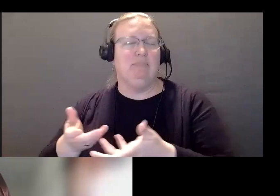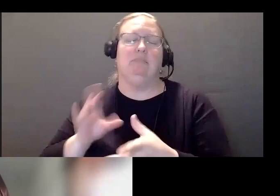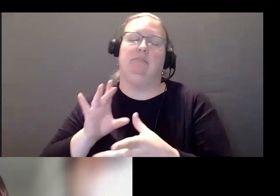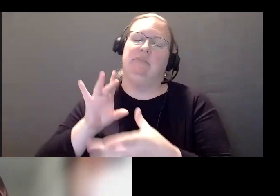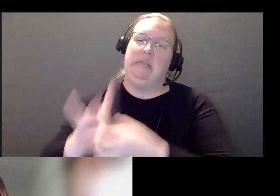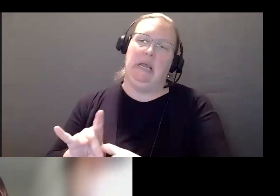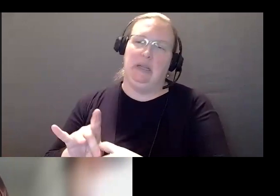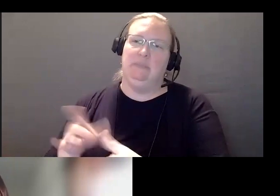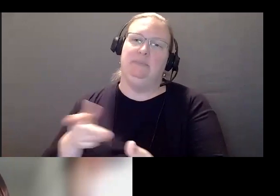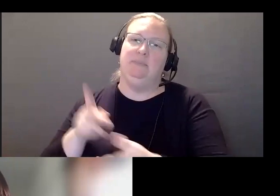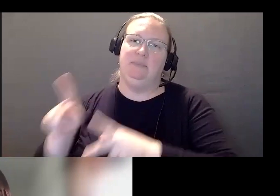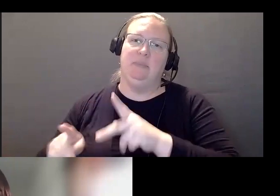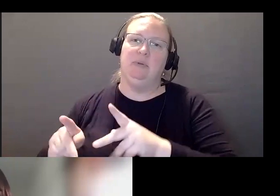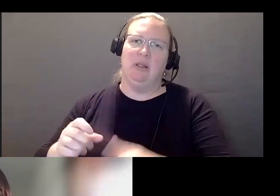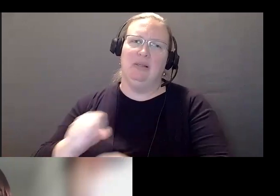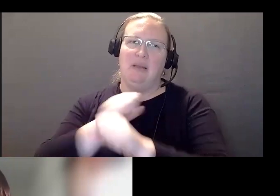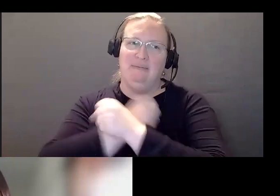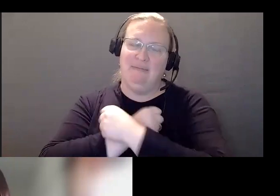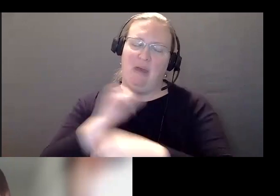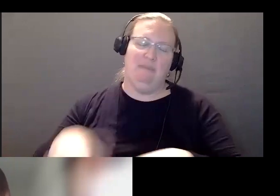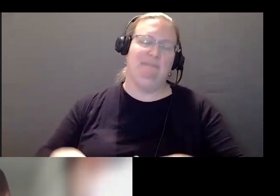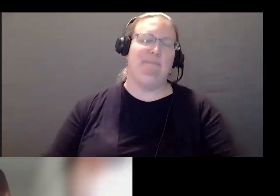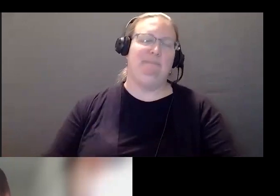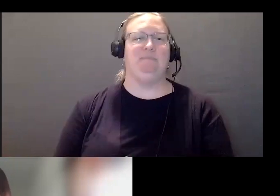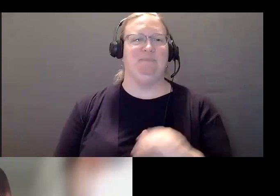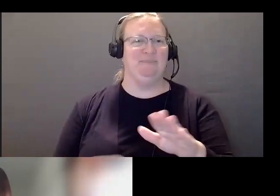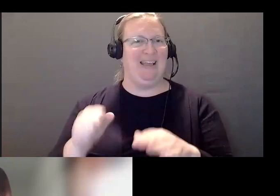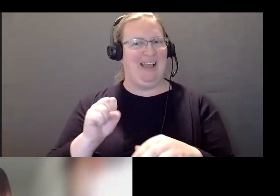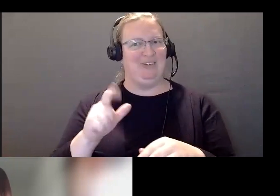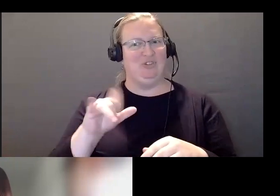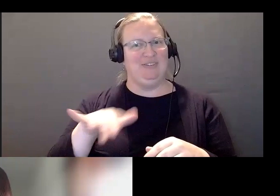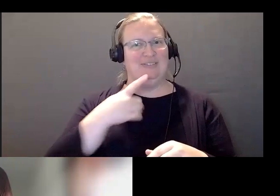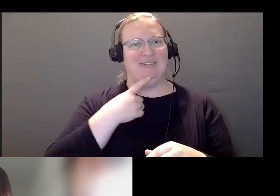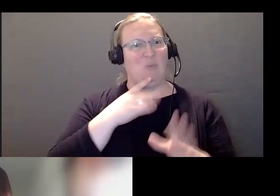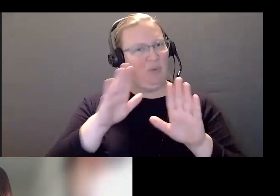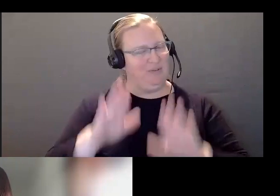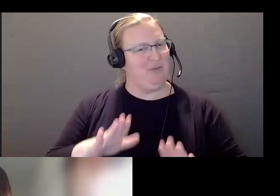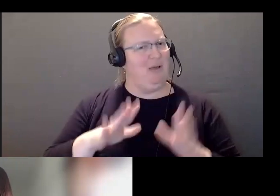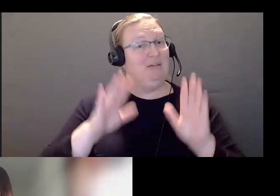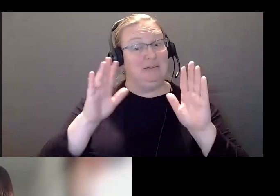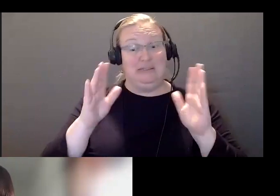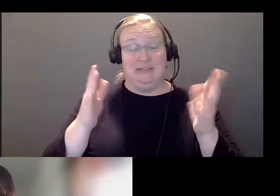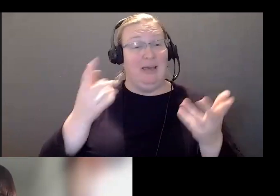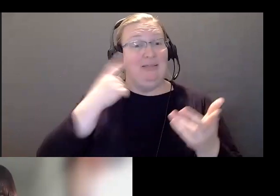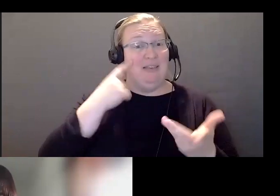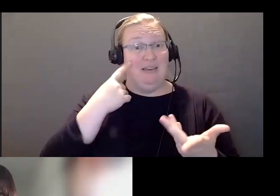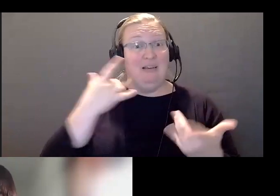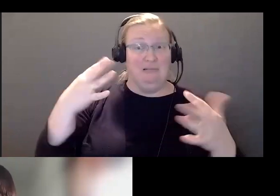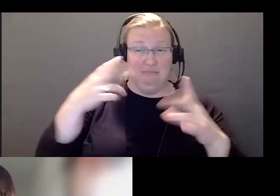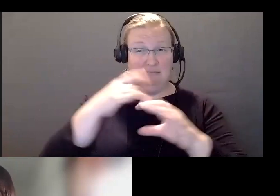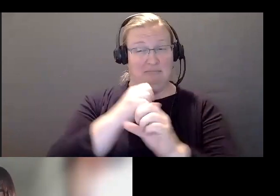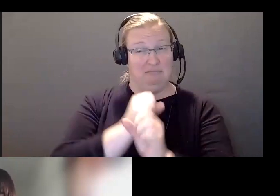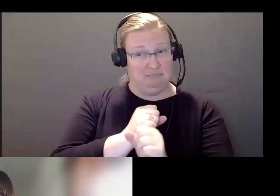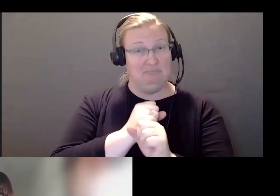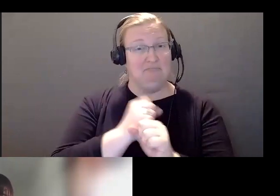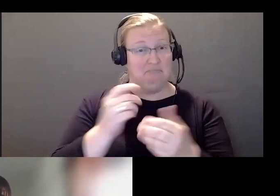as well. Wonderful. Awesome. Well, I think we're getting ready to wrap up now.